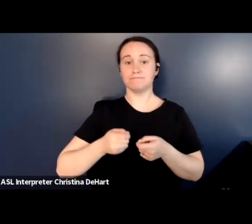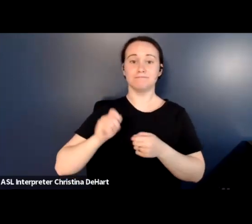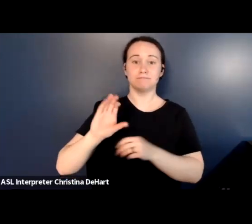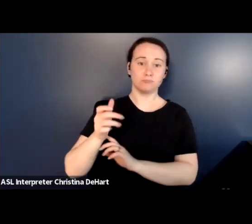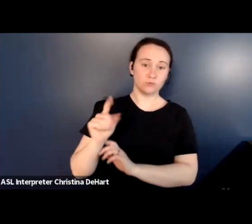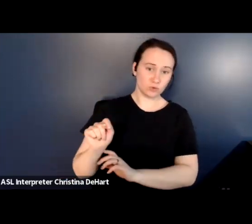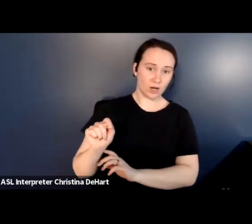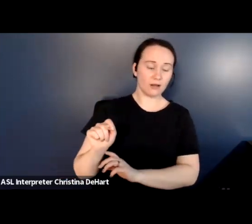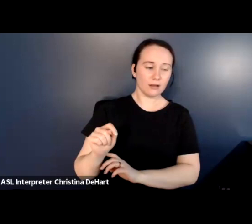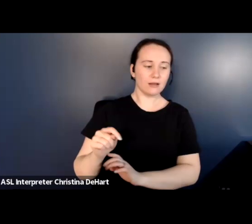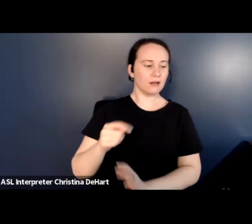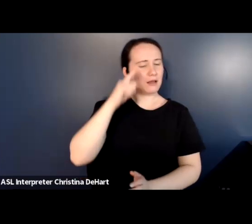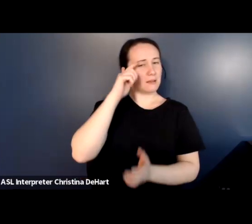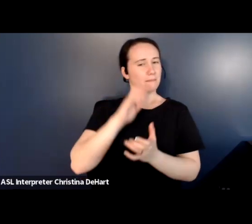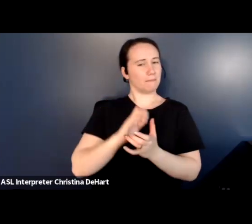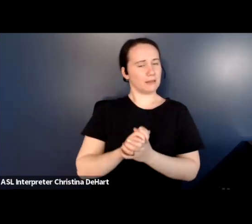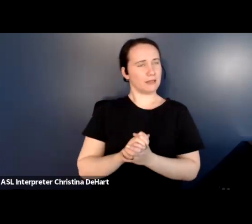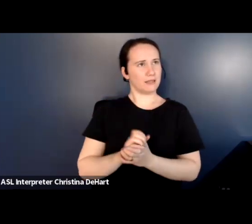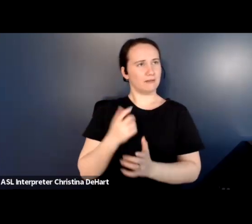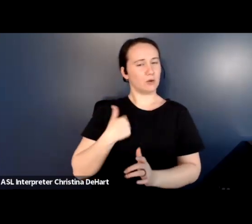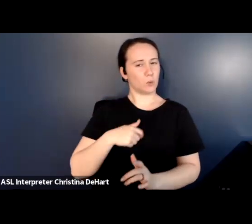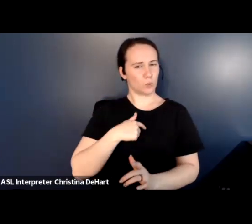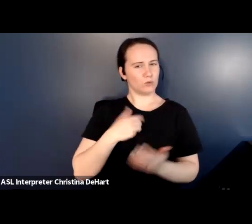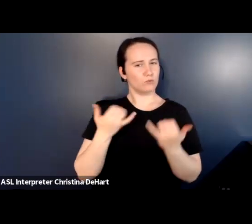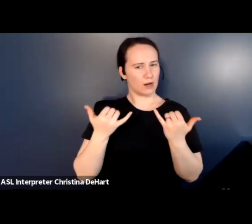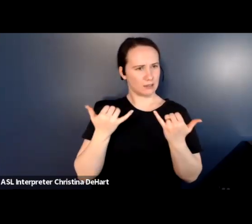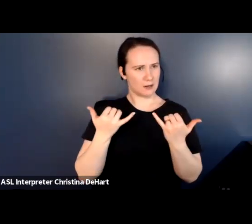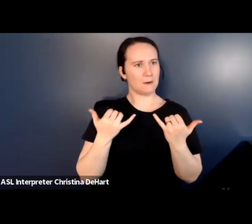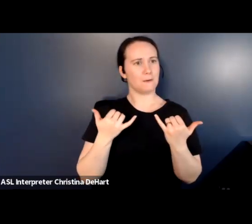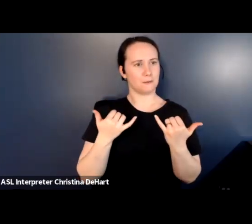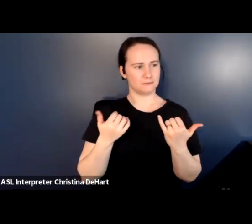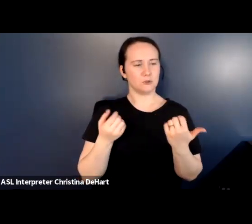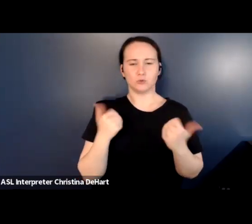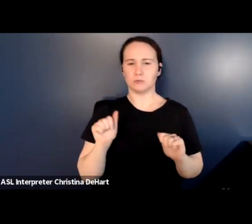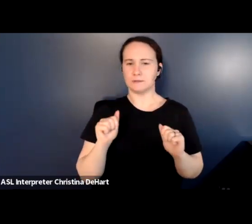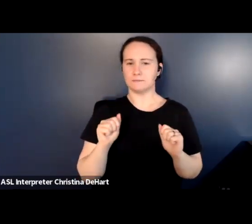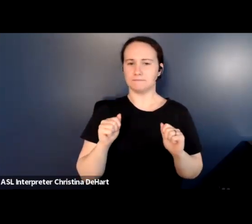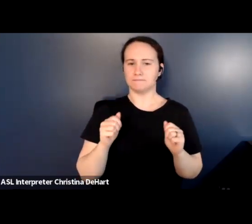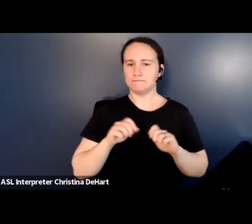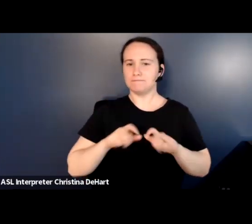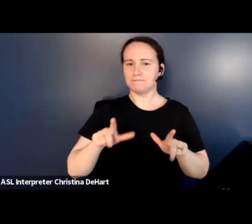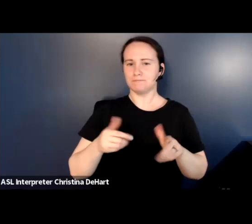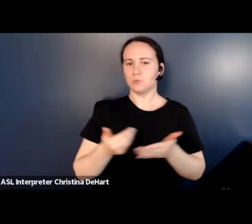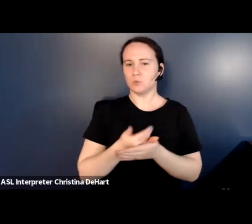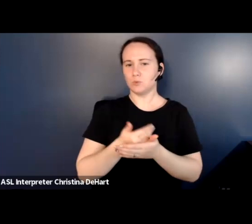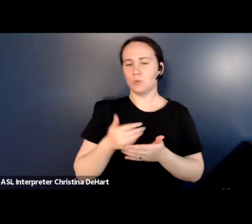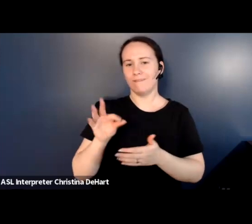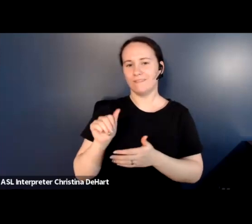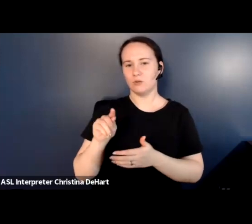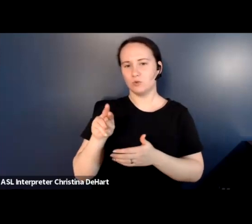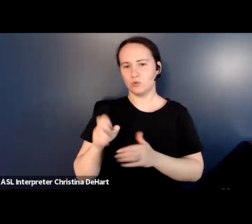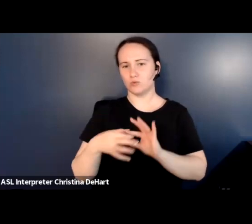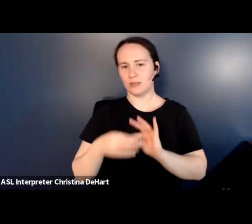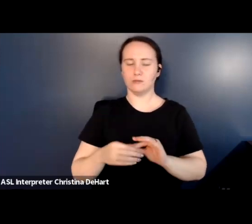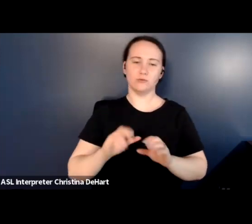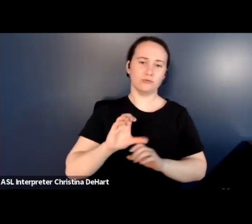believe we're working on some additional features with respect to chat text surveys,